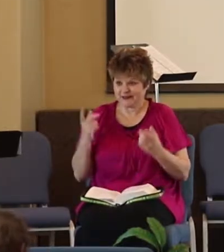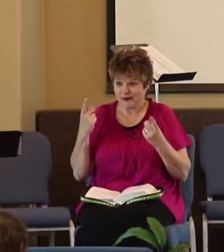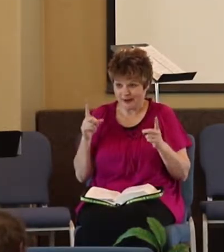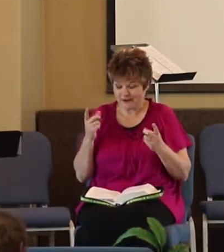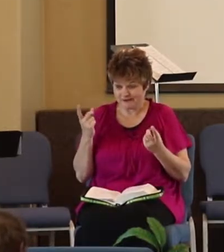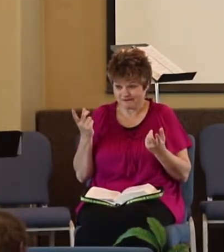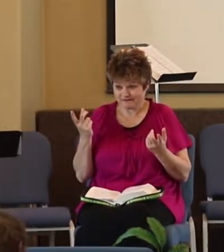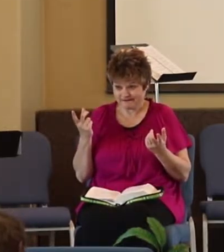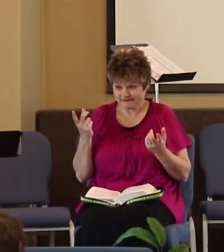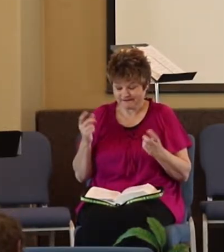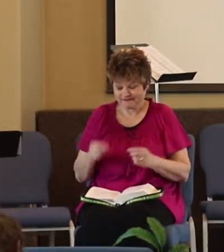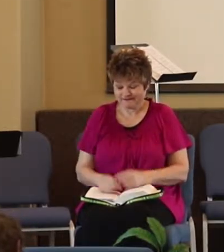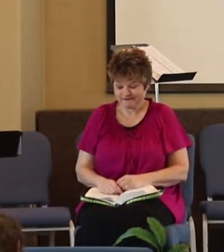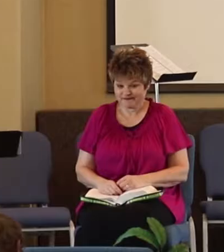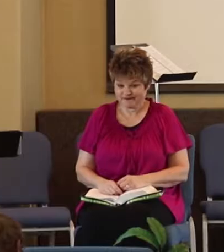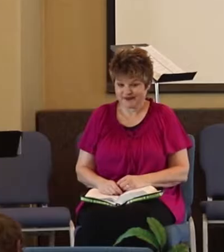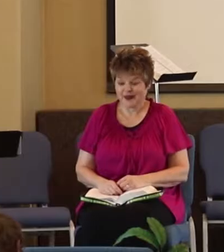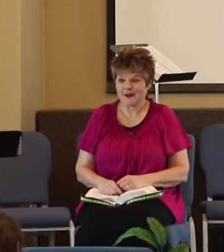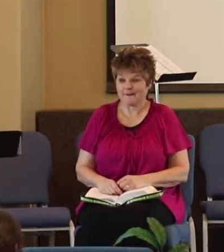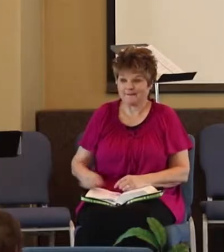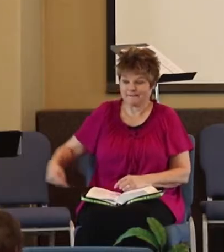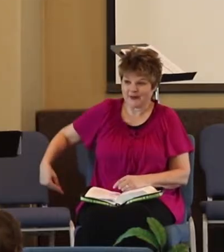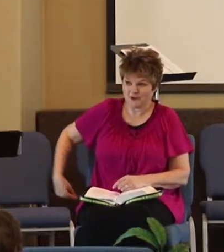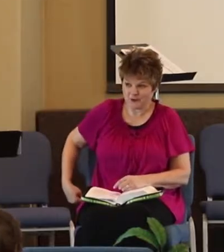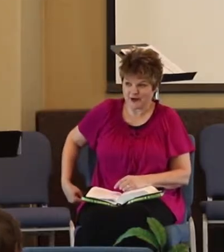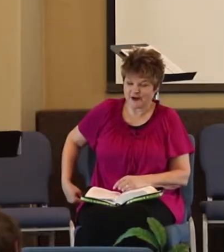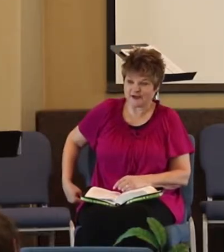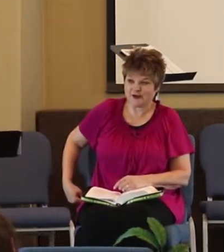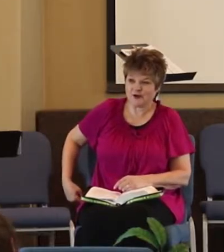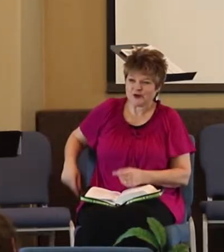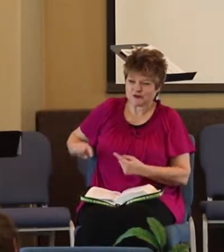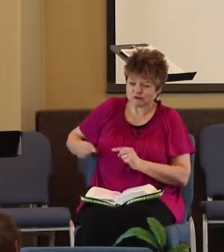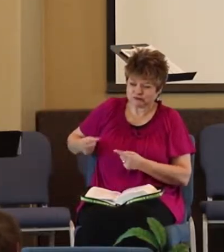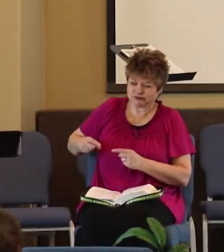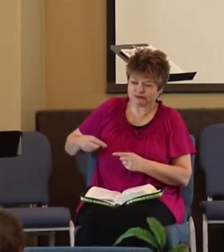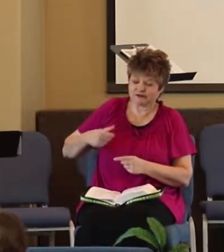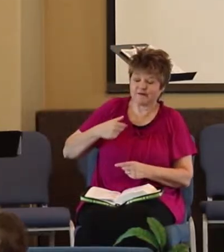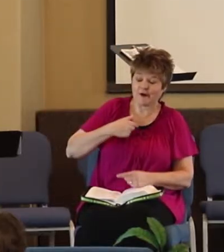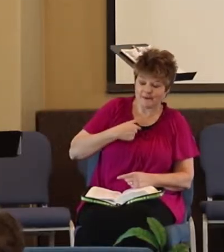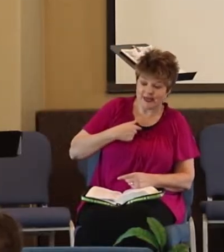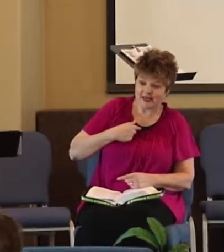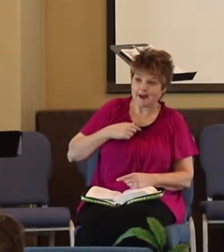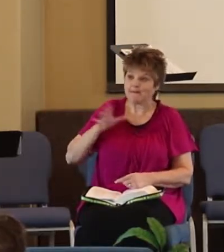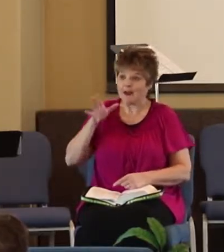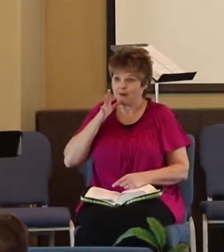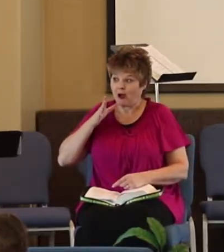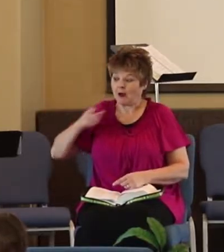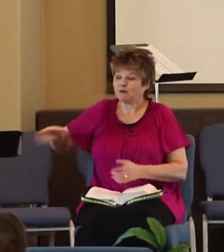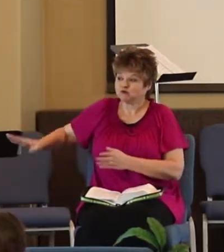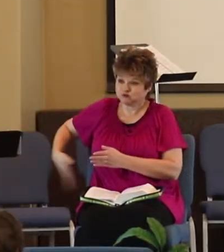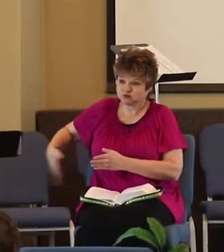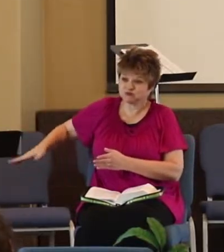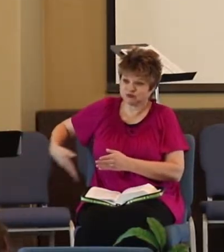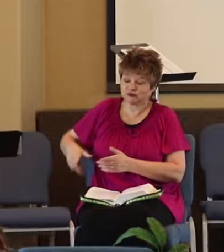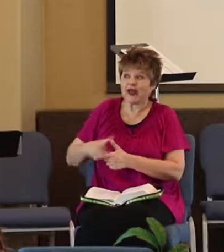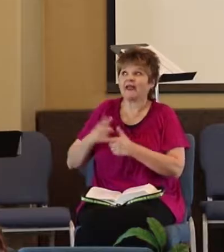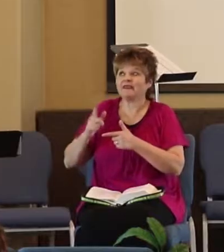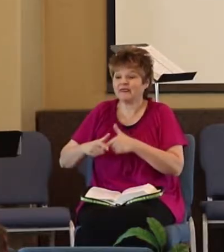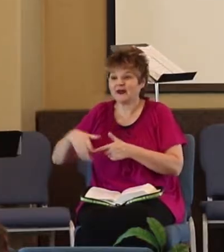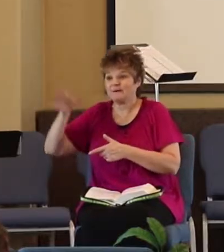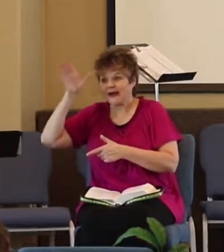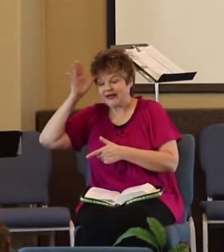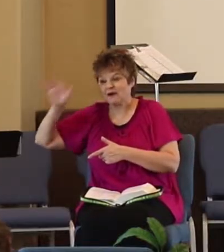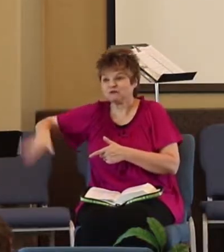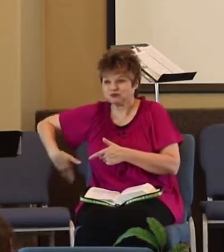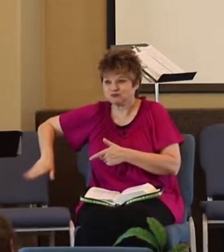happened? My rear end was sore from me beating my rear end. My mom beat my rear end, and it was twice as sore. And my dad beat